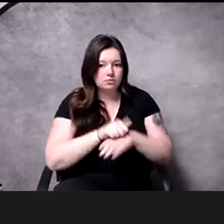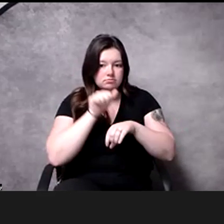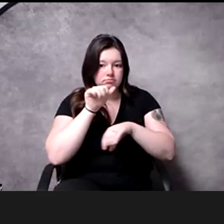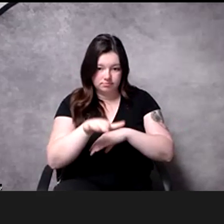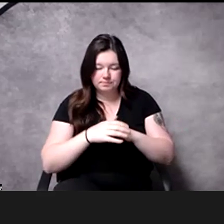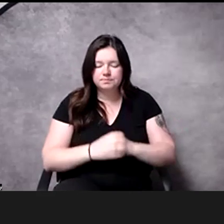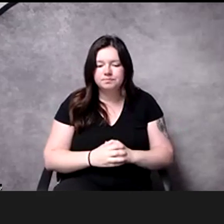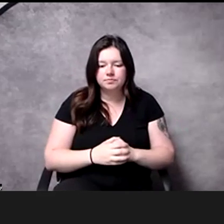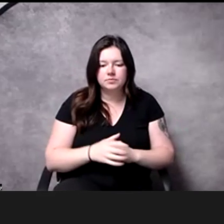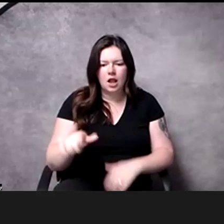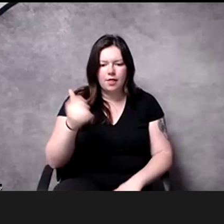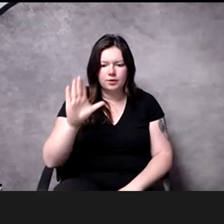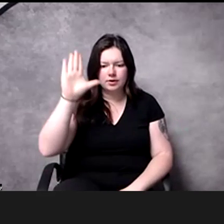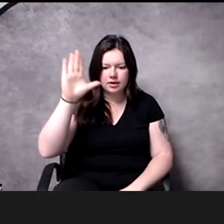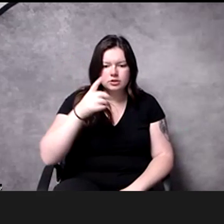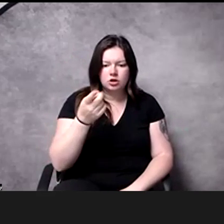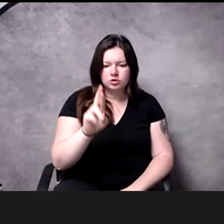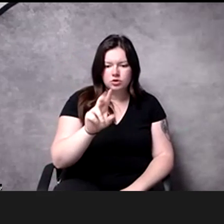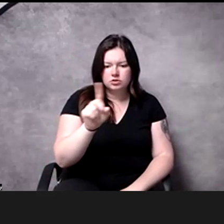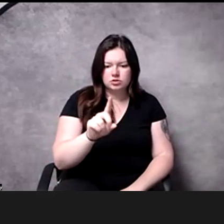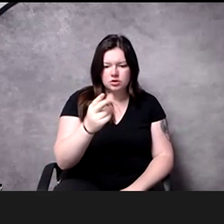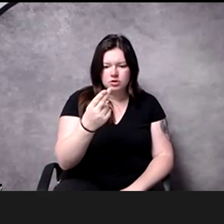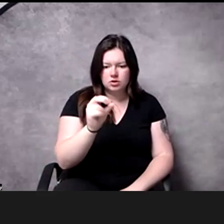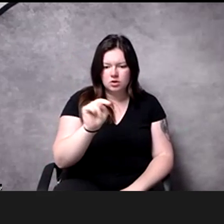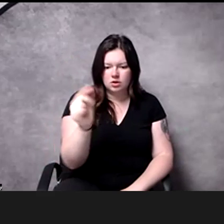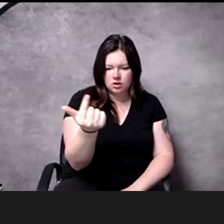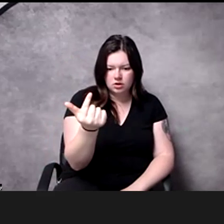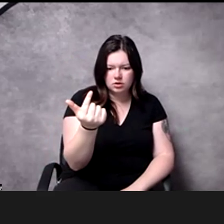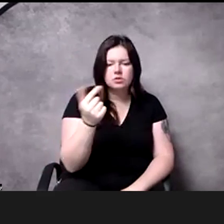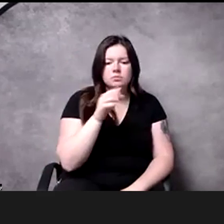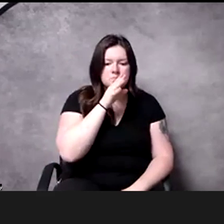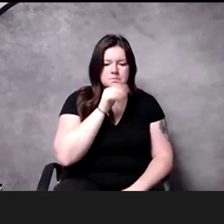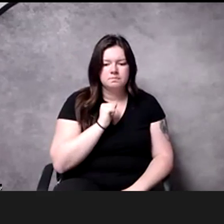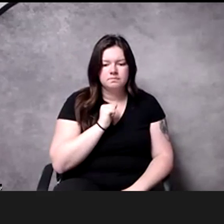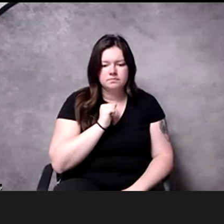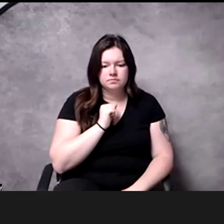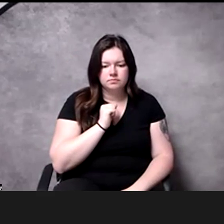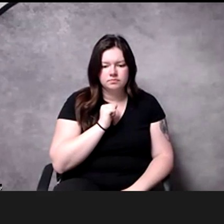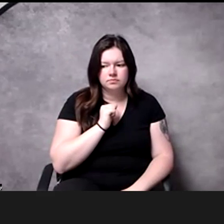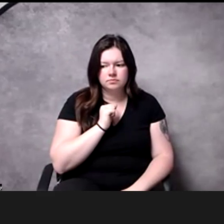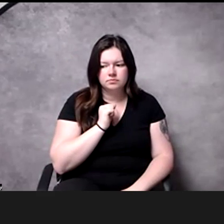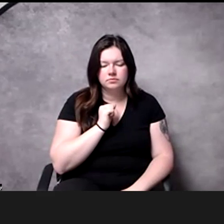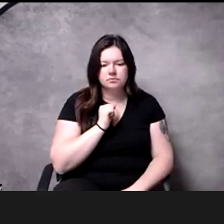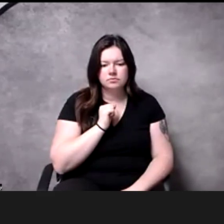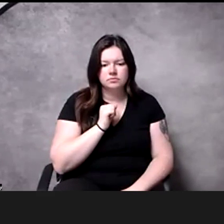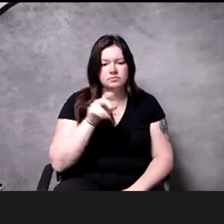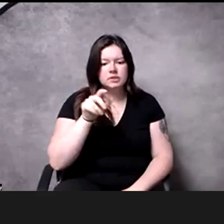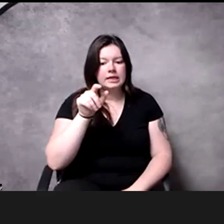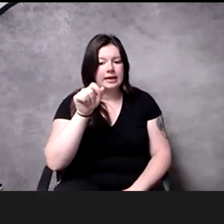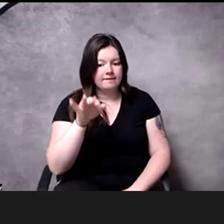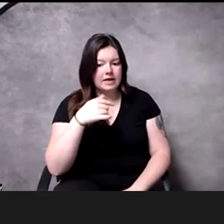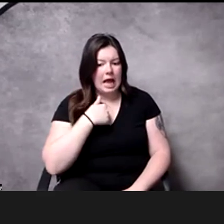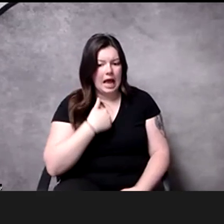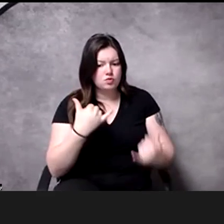Dr. Zhang, I think you should be able to access your microphone now too. Sure. If I currently have an